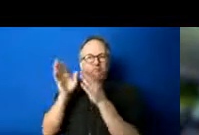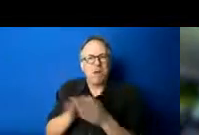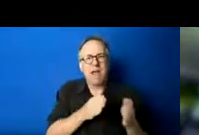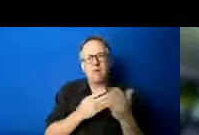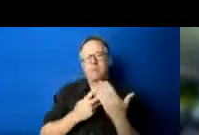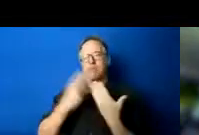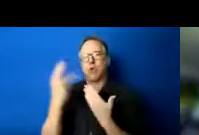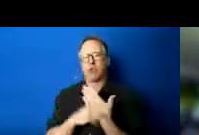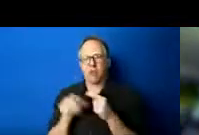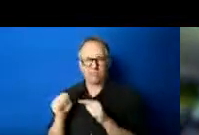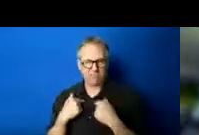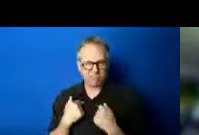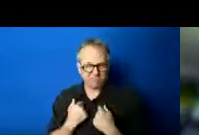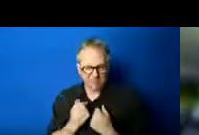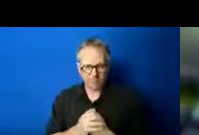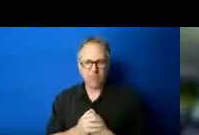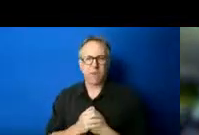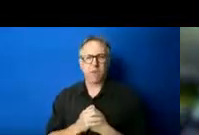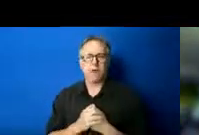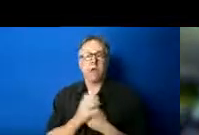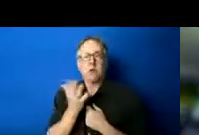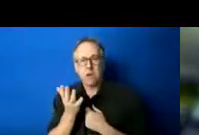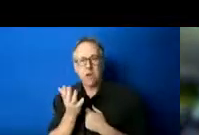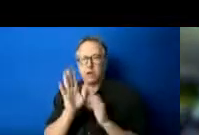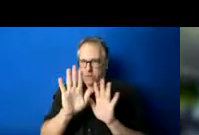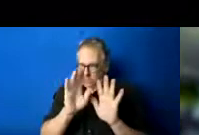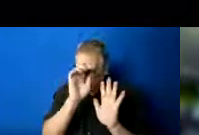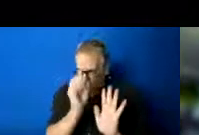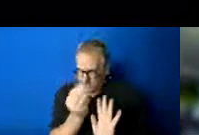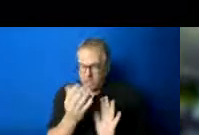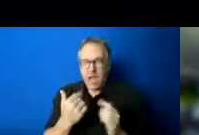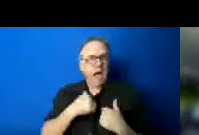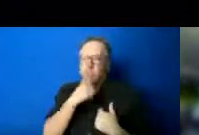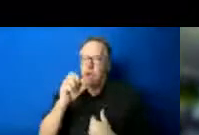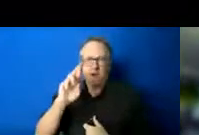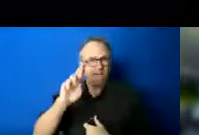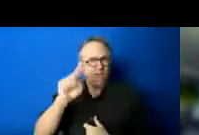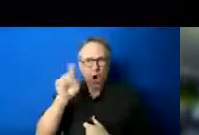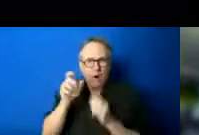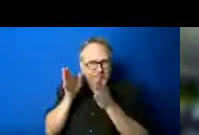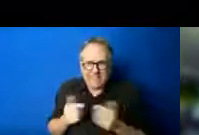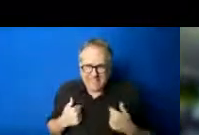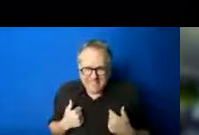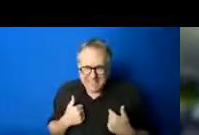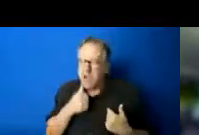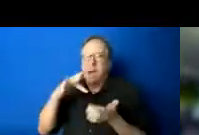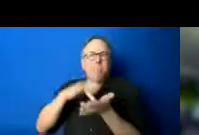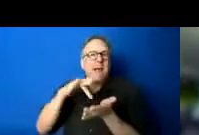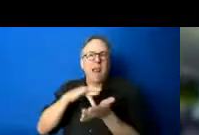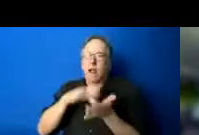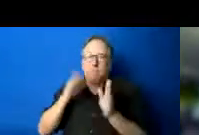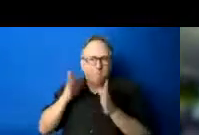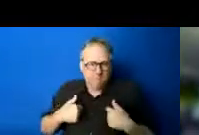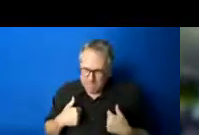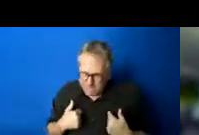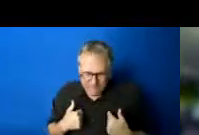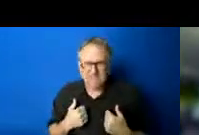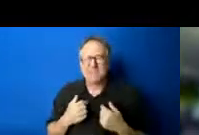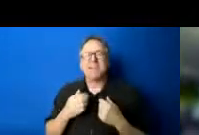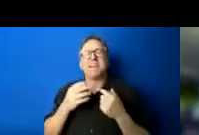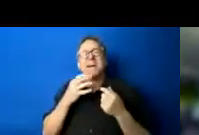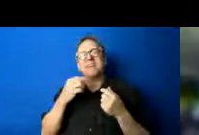Program. And just a disclaimer, I'm not a pharmacist at all or a medical provider, and some of